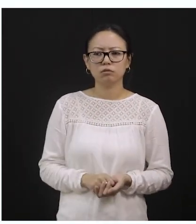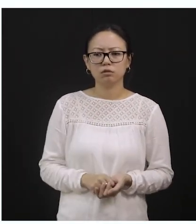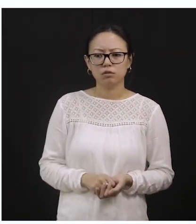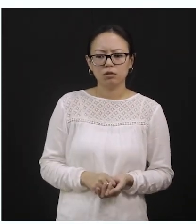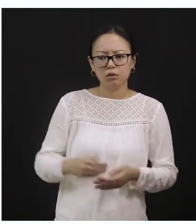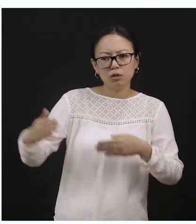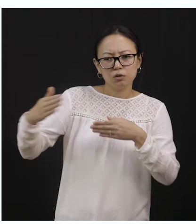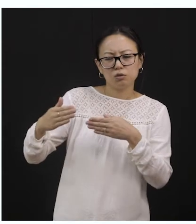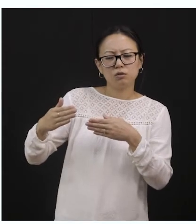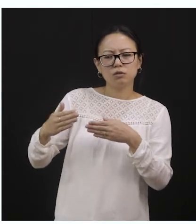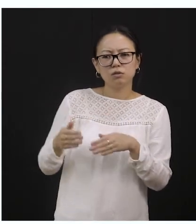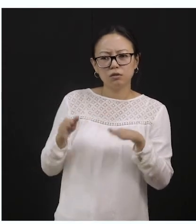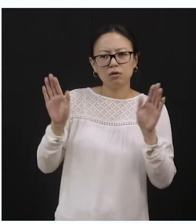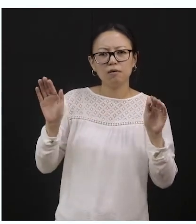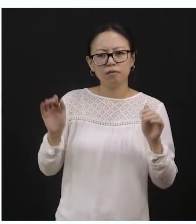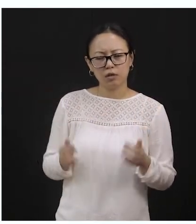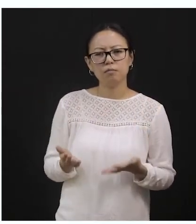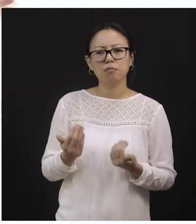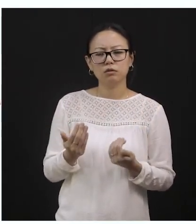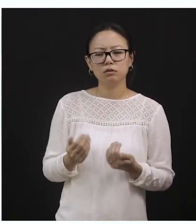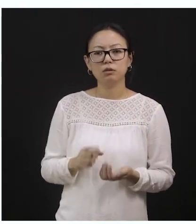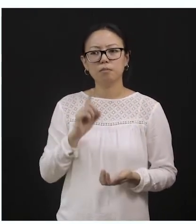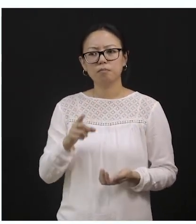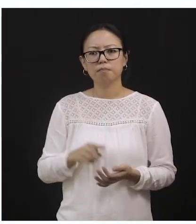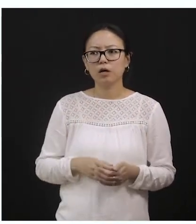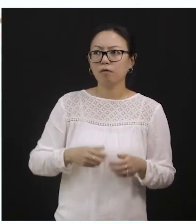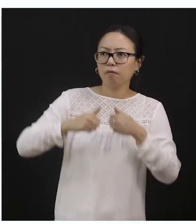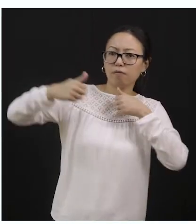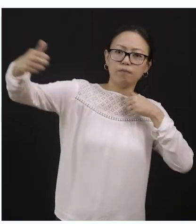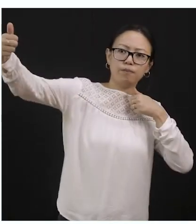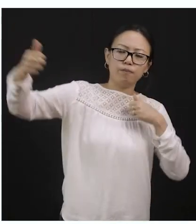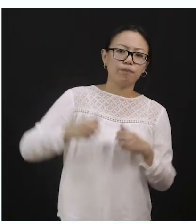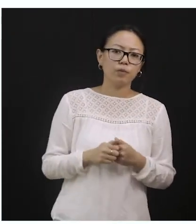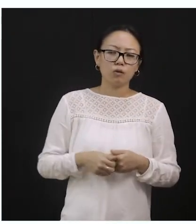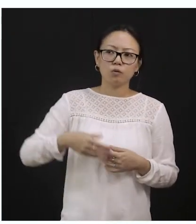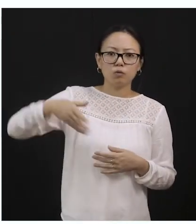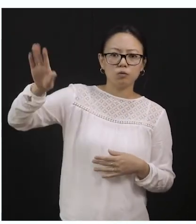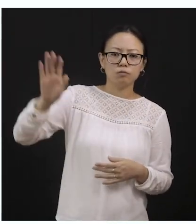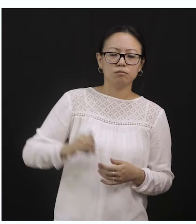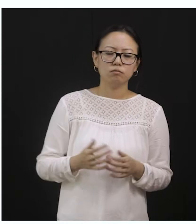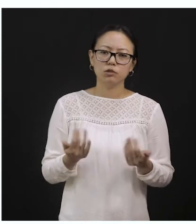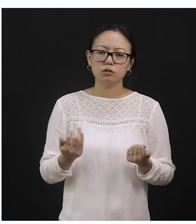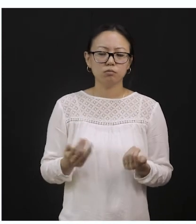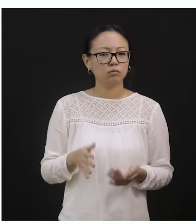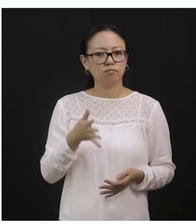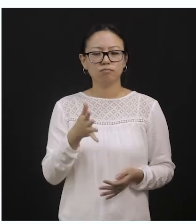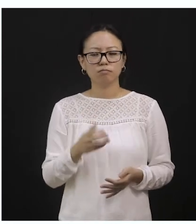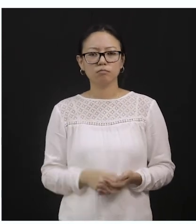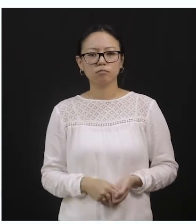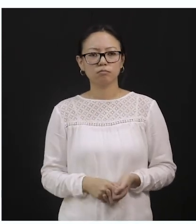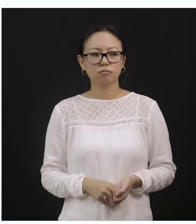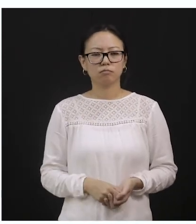cannot fly for a more distance or for a longer distance. So and a cockroach has